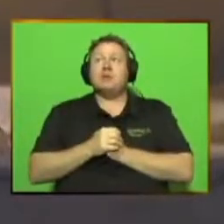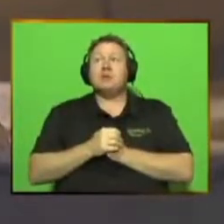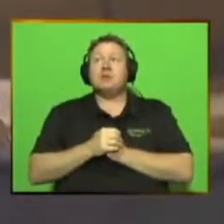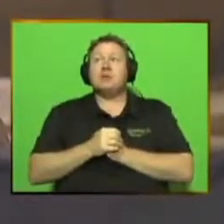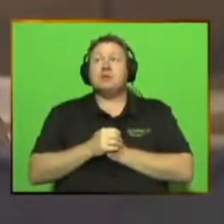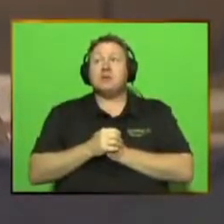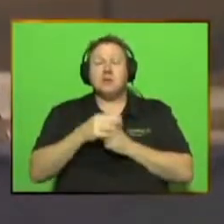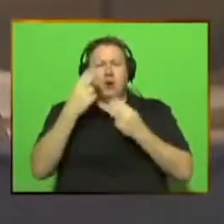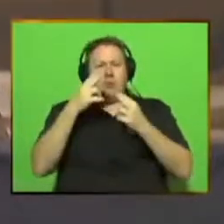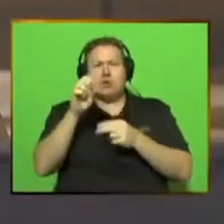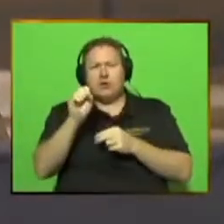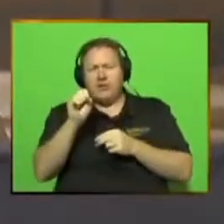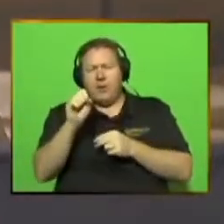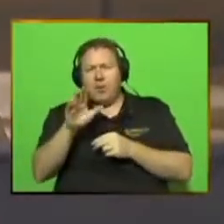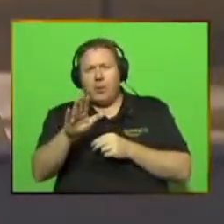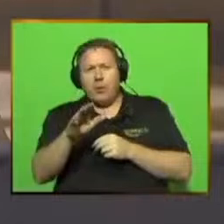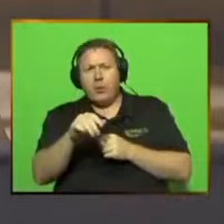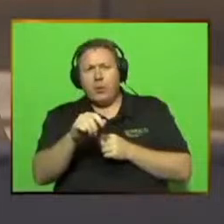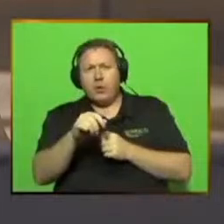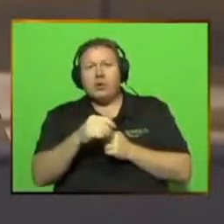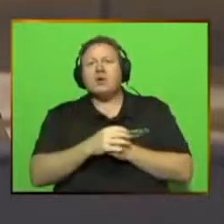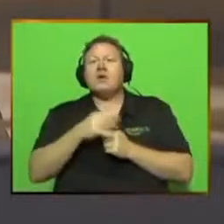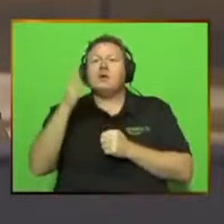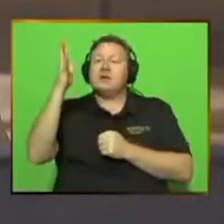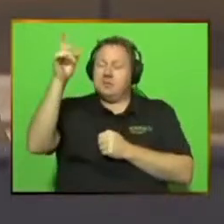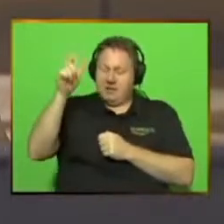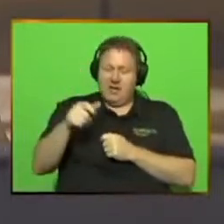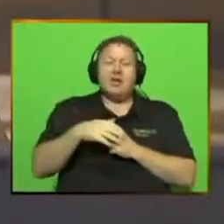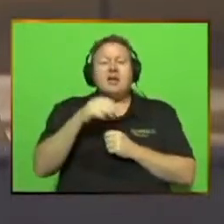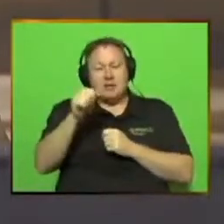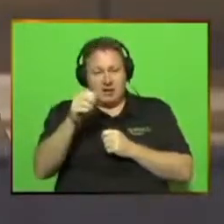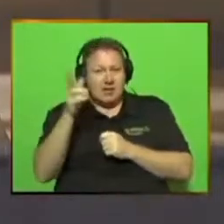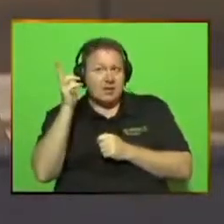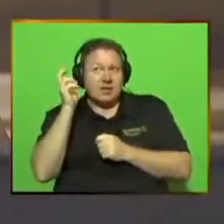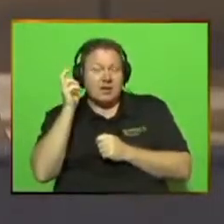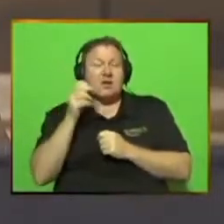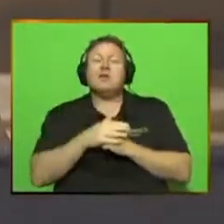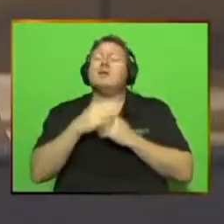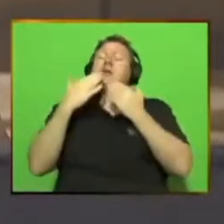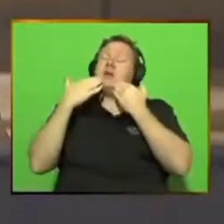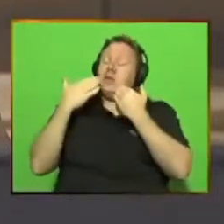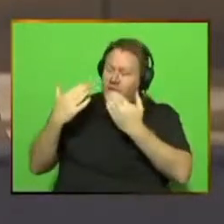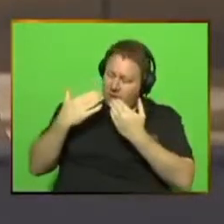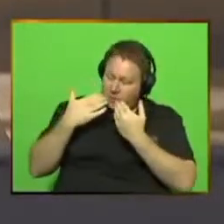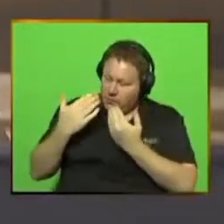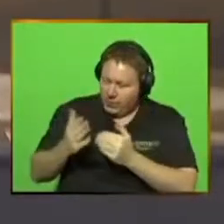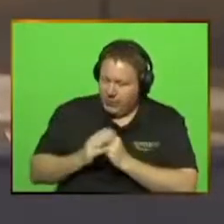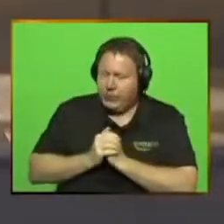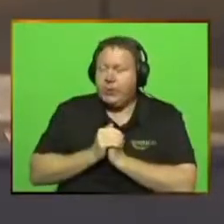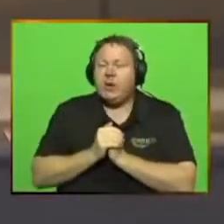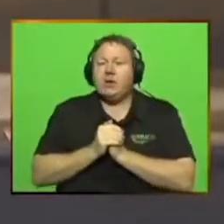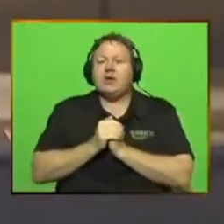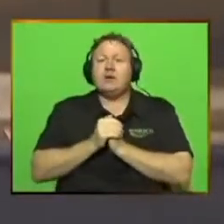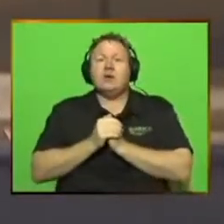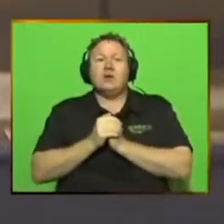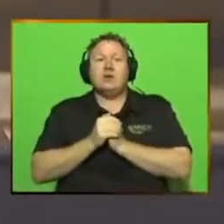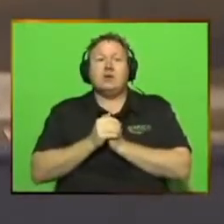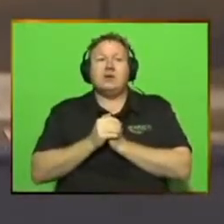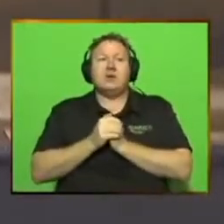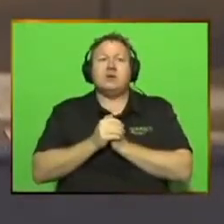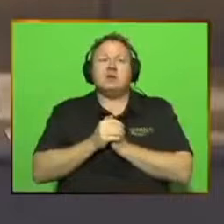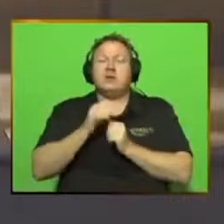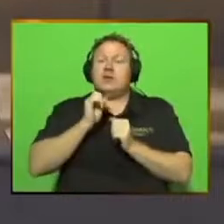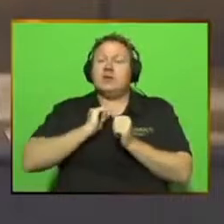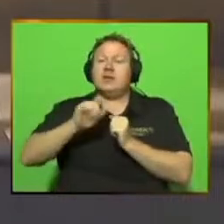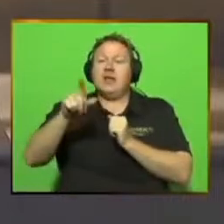Honorable Shibambo? Speaker. Yes, I can hear. No, thank you very much. We have sent you